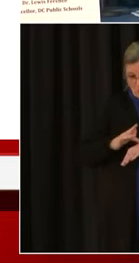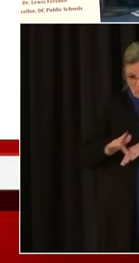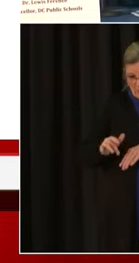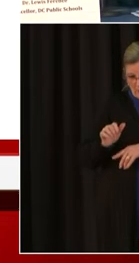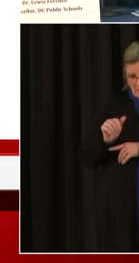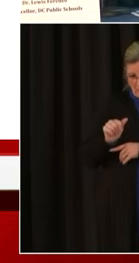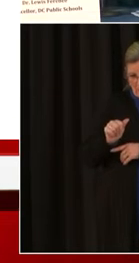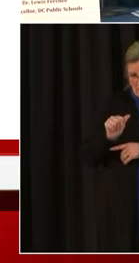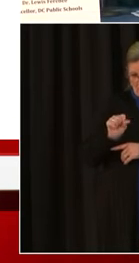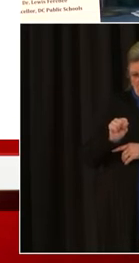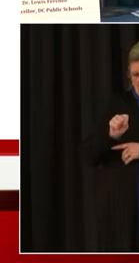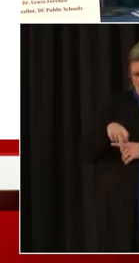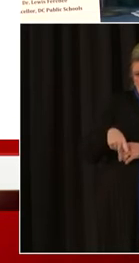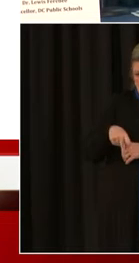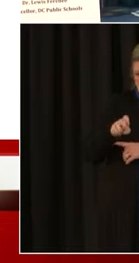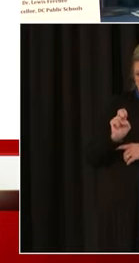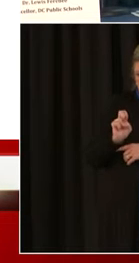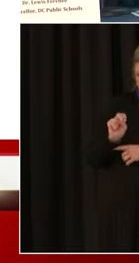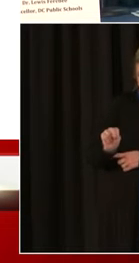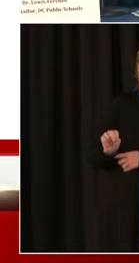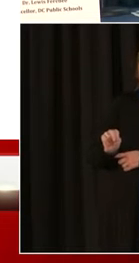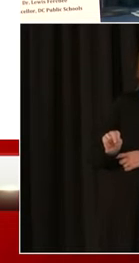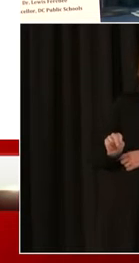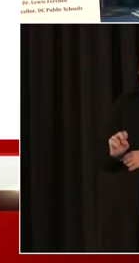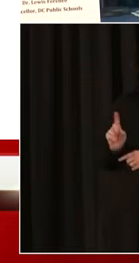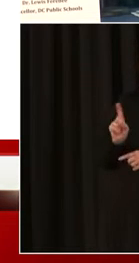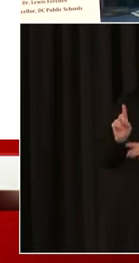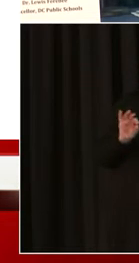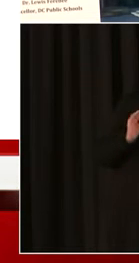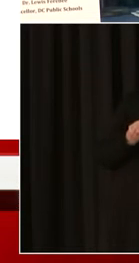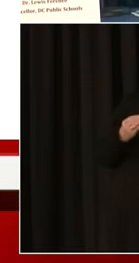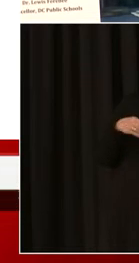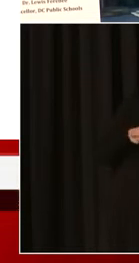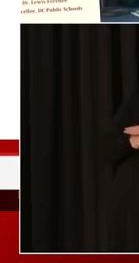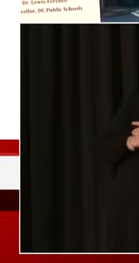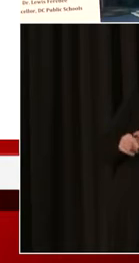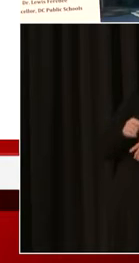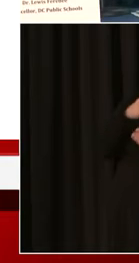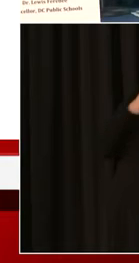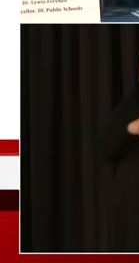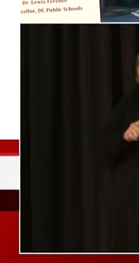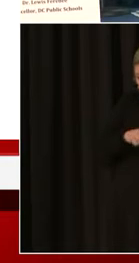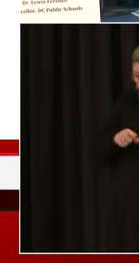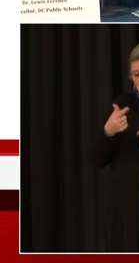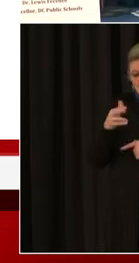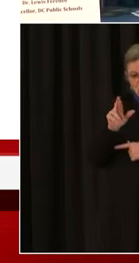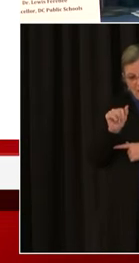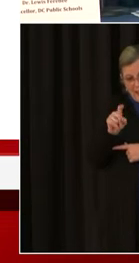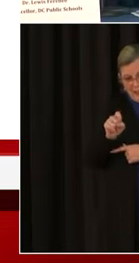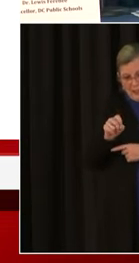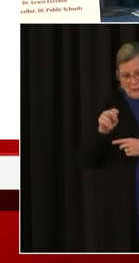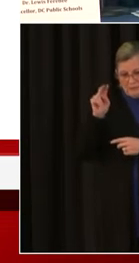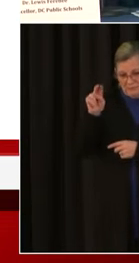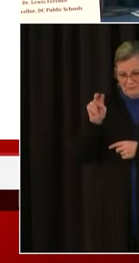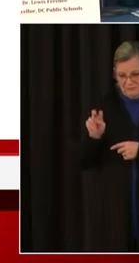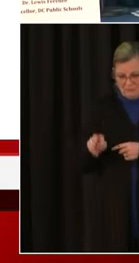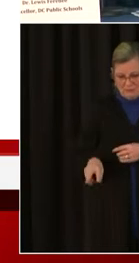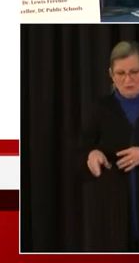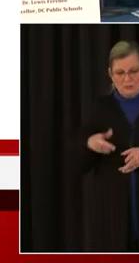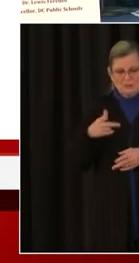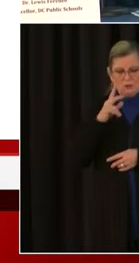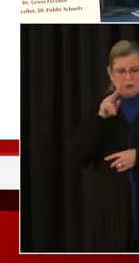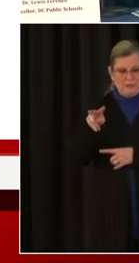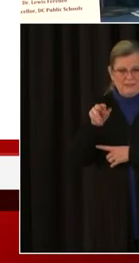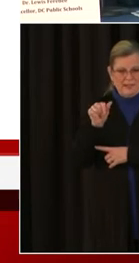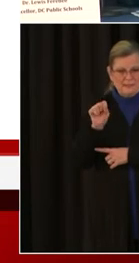our student information system where families can access grades, report cards, and also student schedules. On